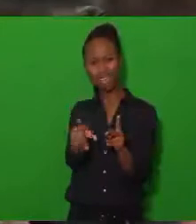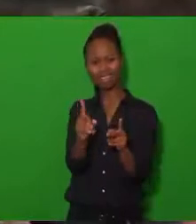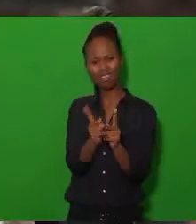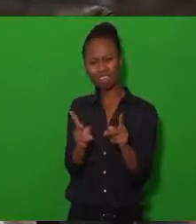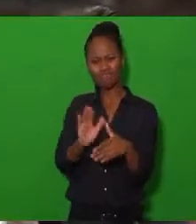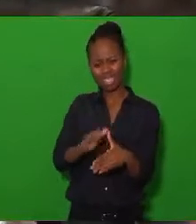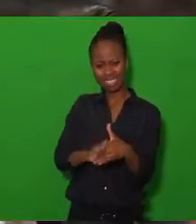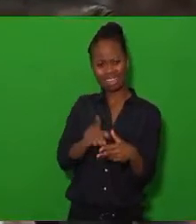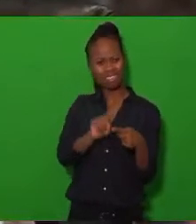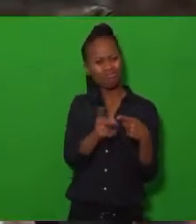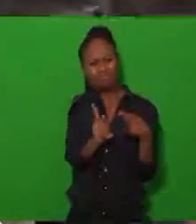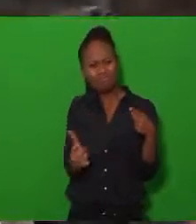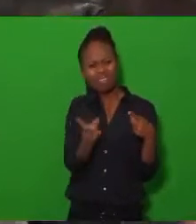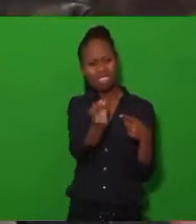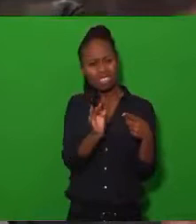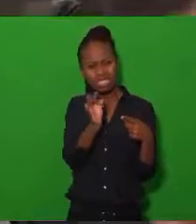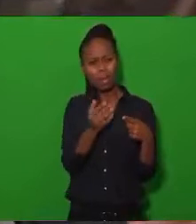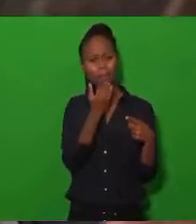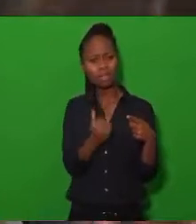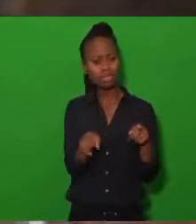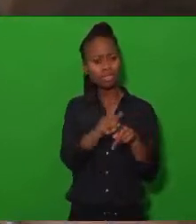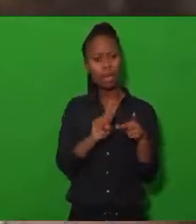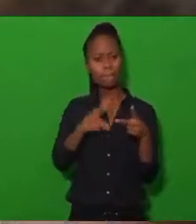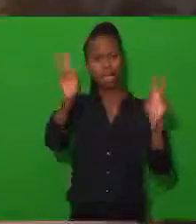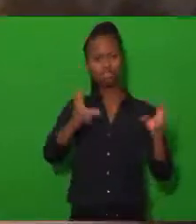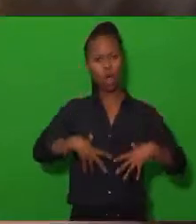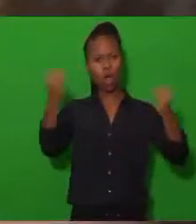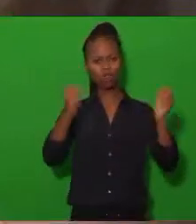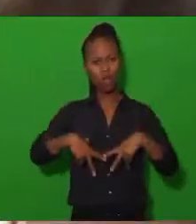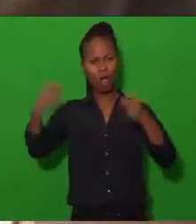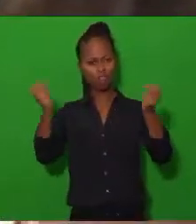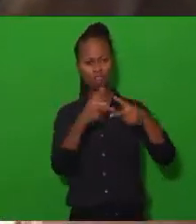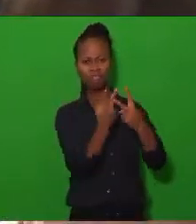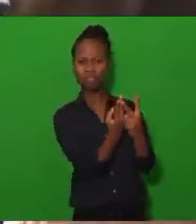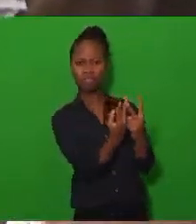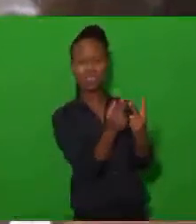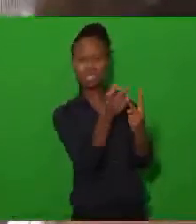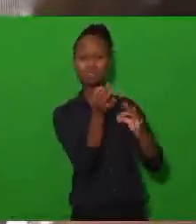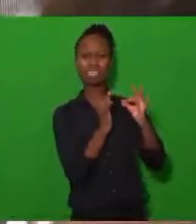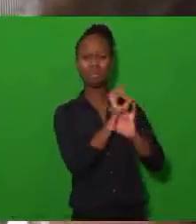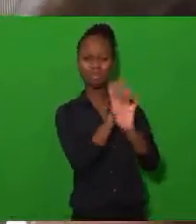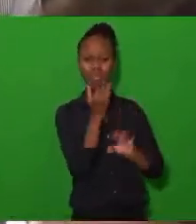drag on growth at all? If it was, how big was it in your views?